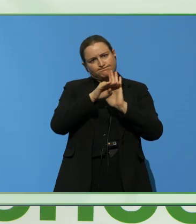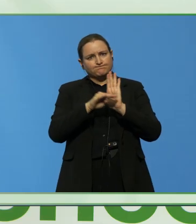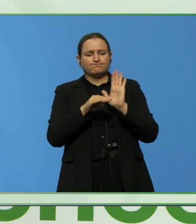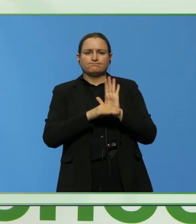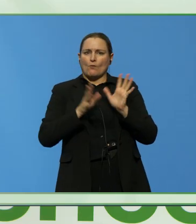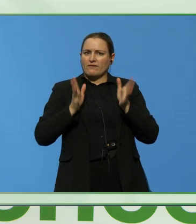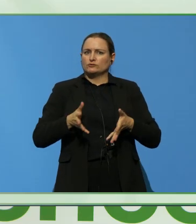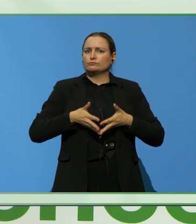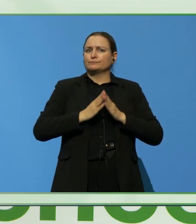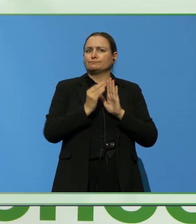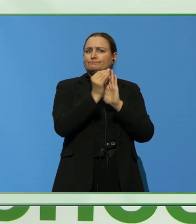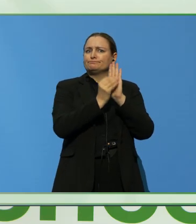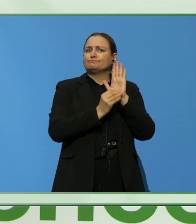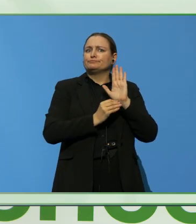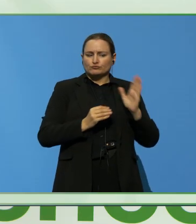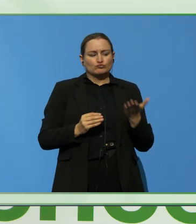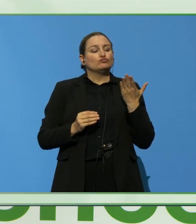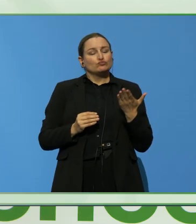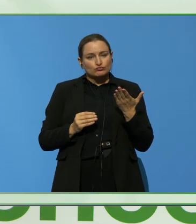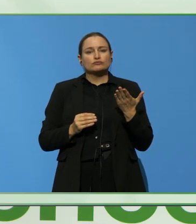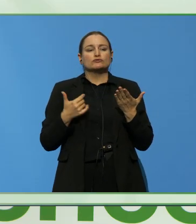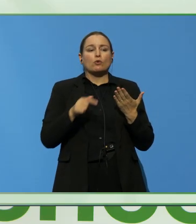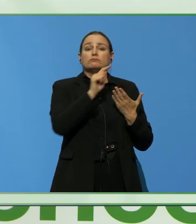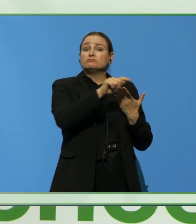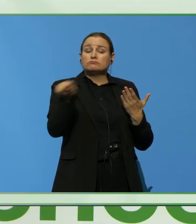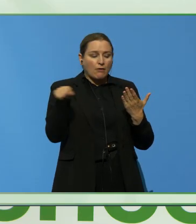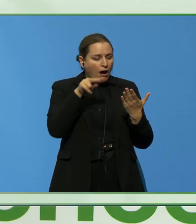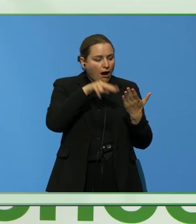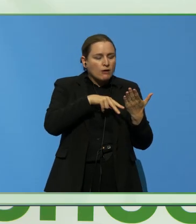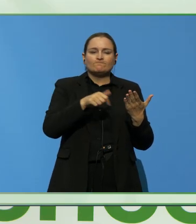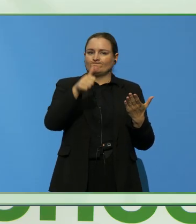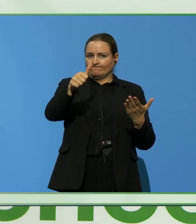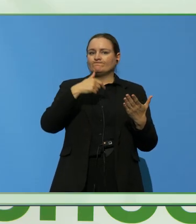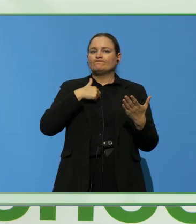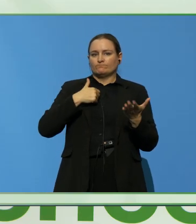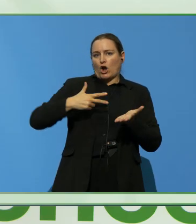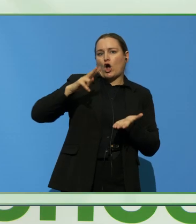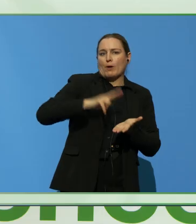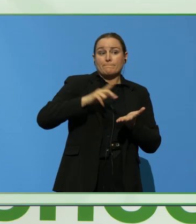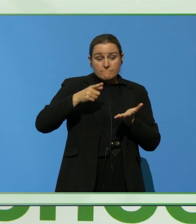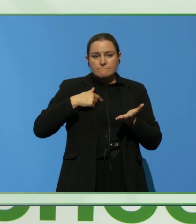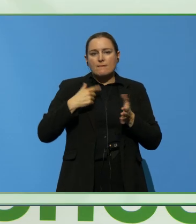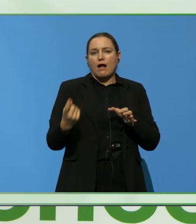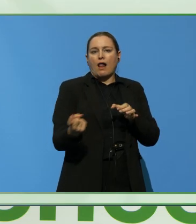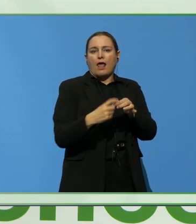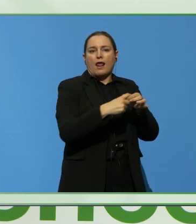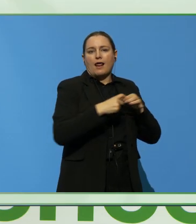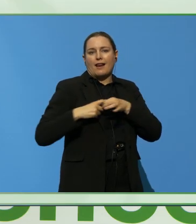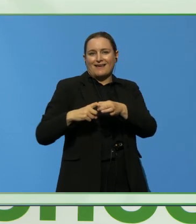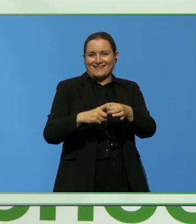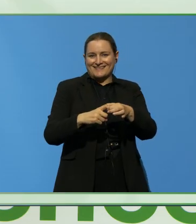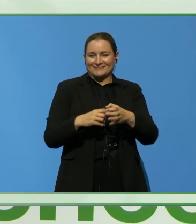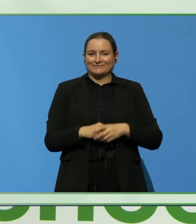media organizations, outlets commit to follow. We as well those which ensure accountability.